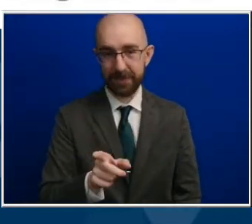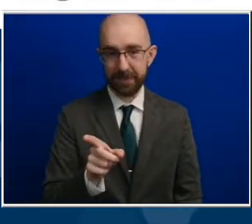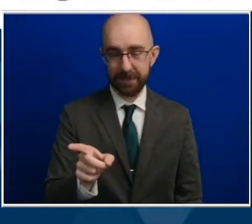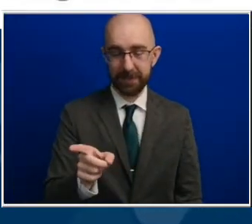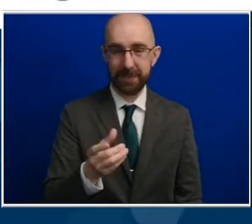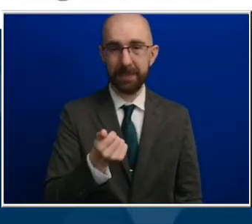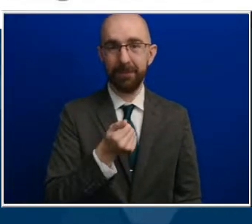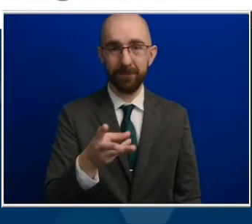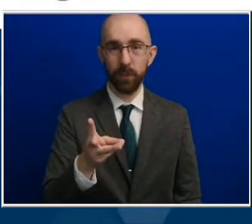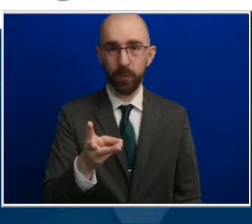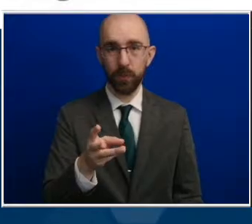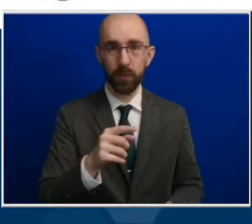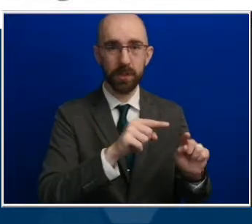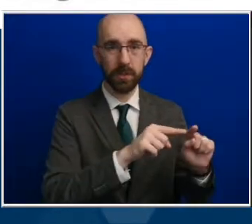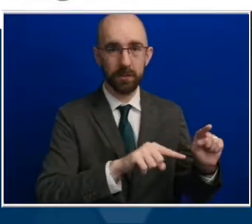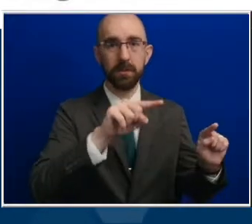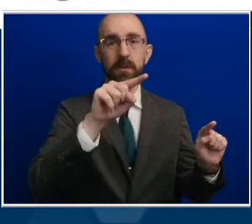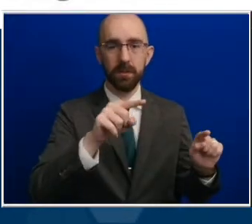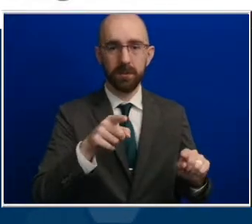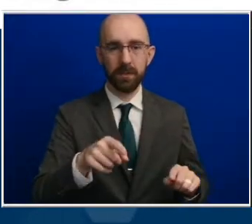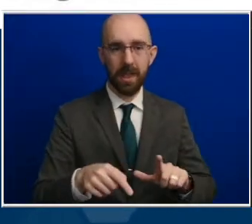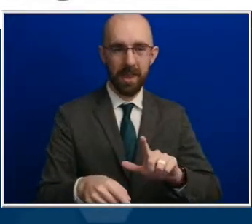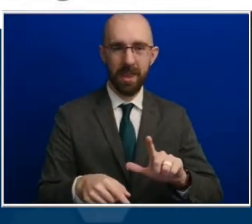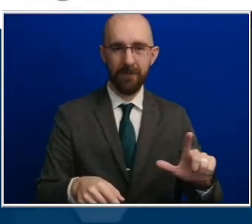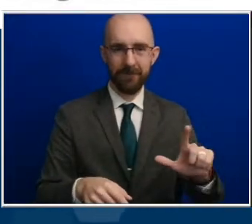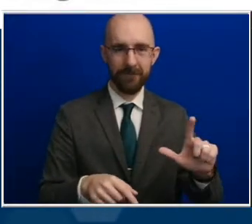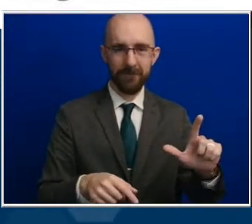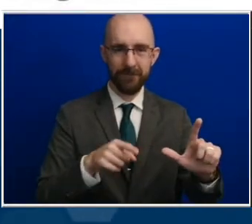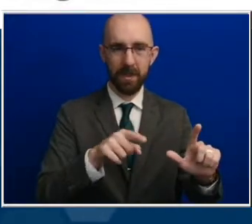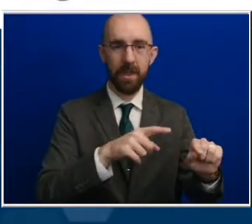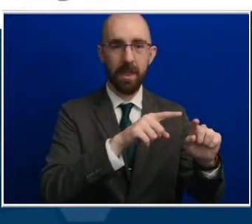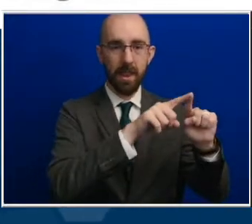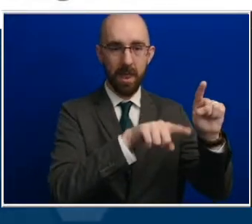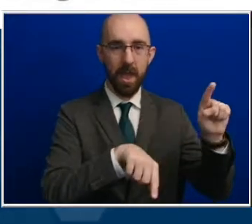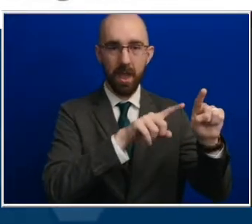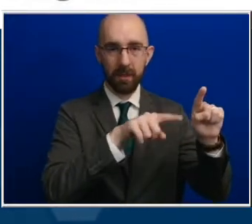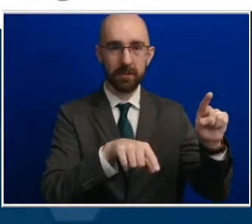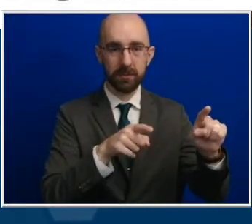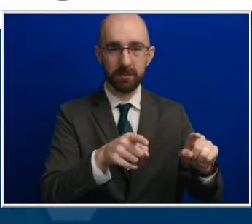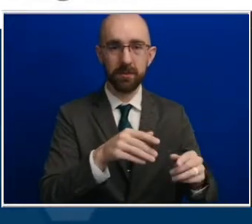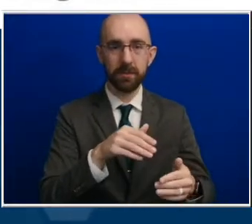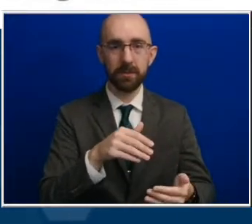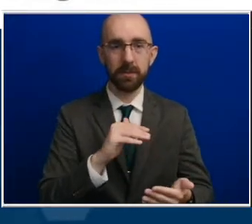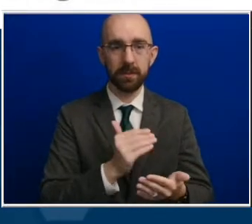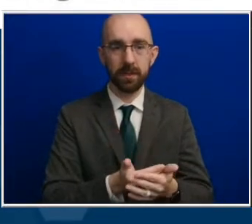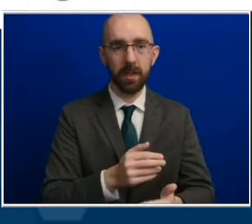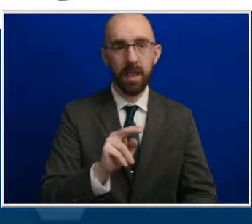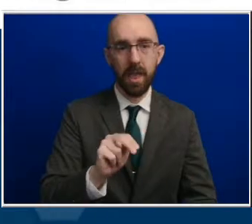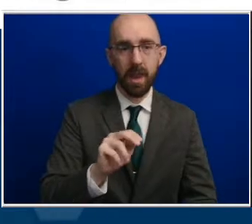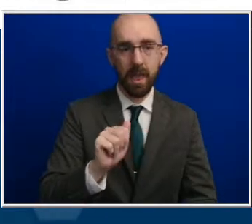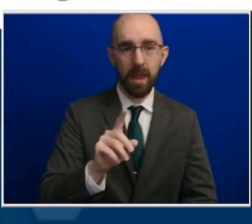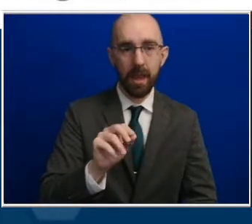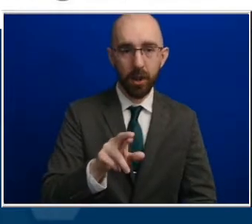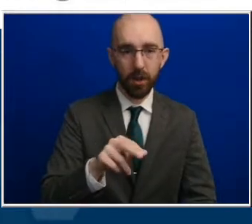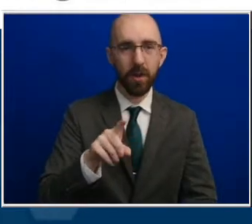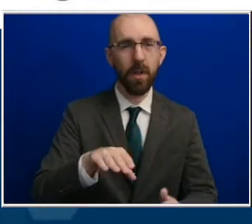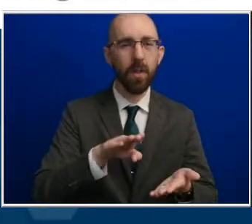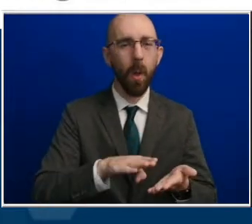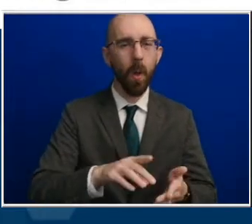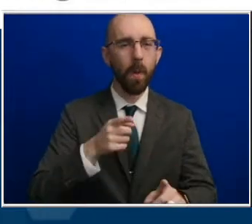there on the left side of those graphs, those lines, as we got to a nadir, a low point in the overall hospitalizations